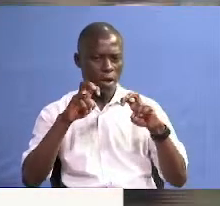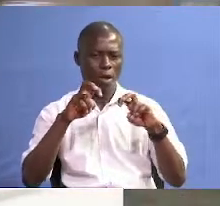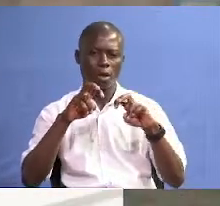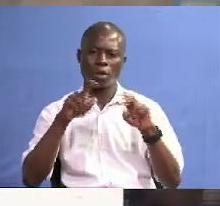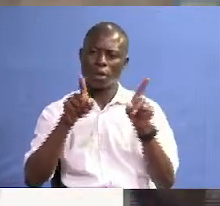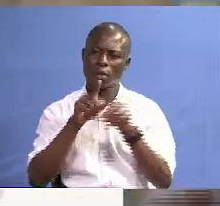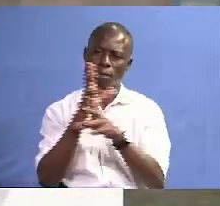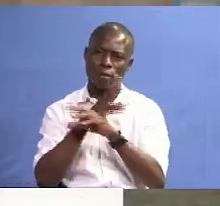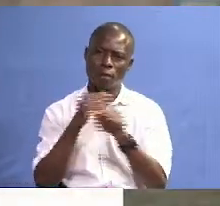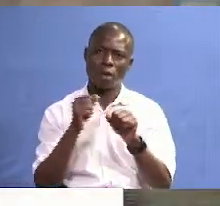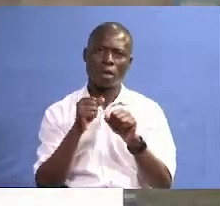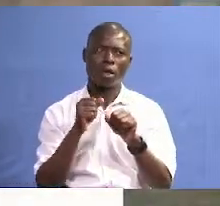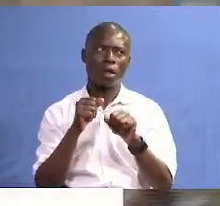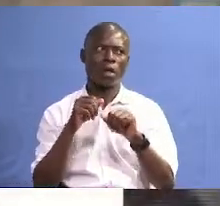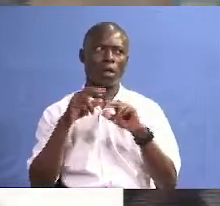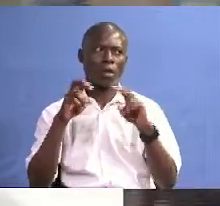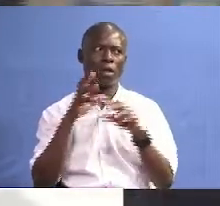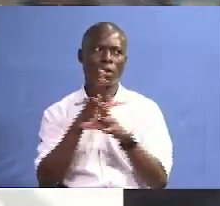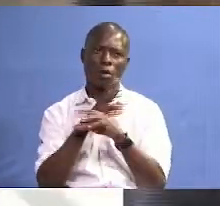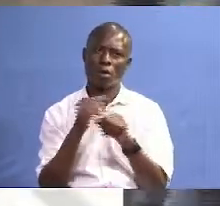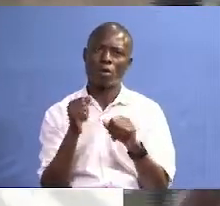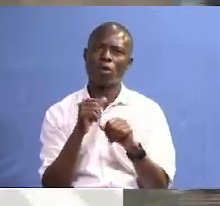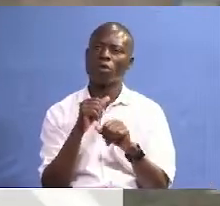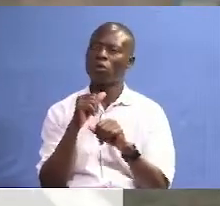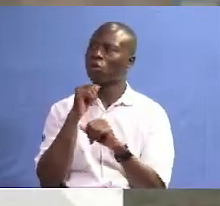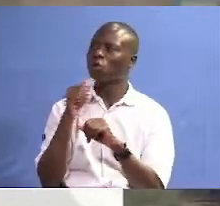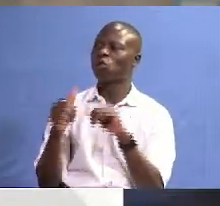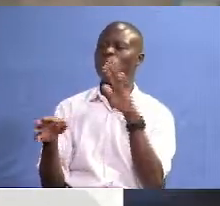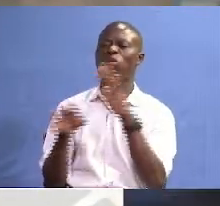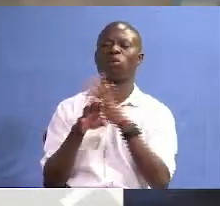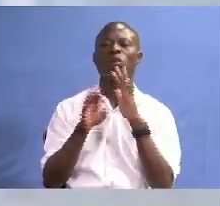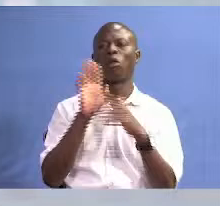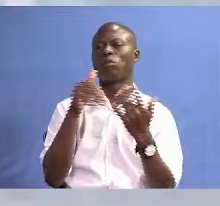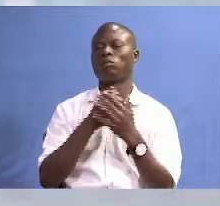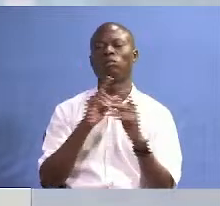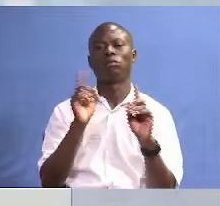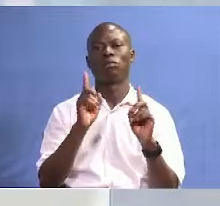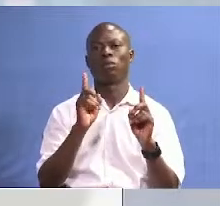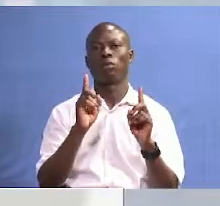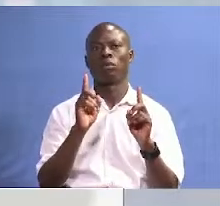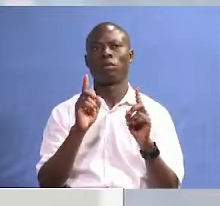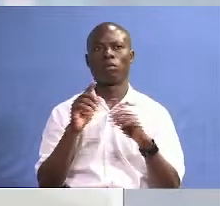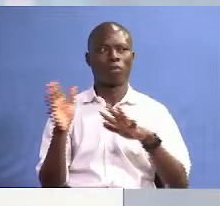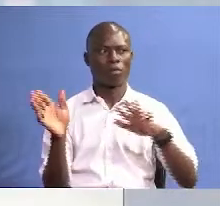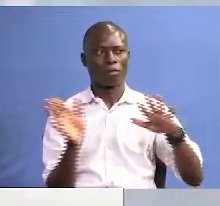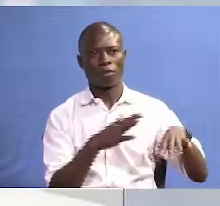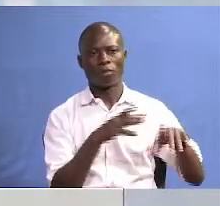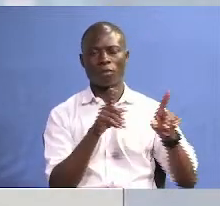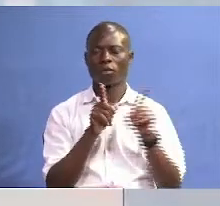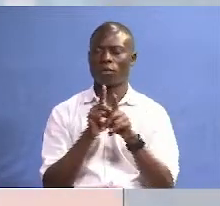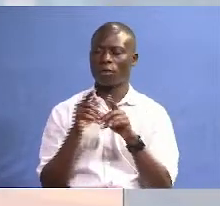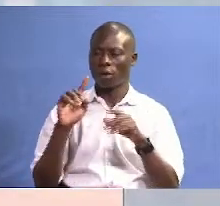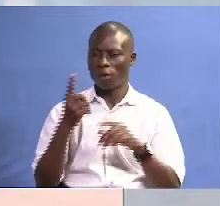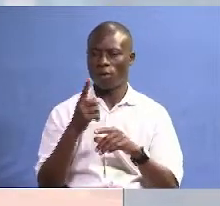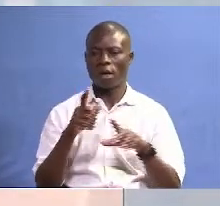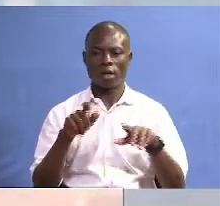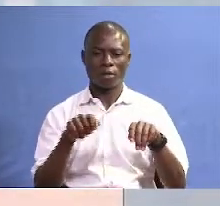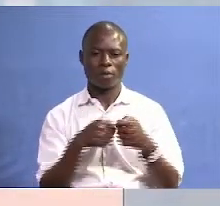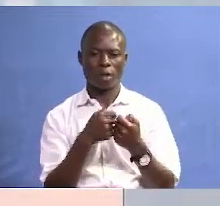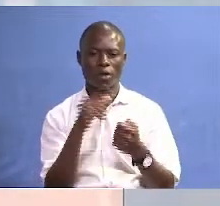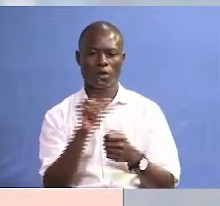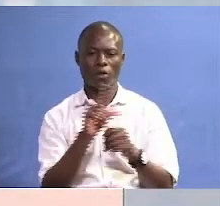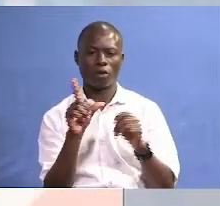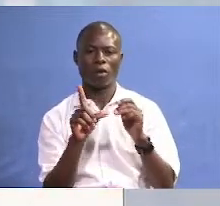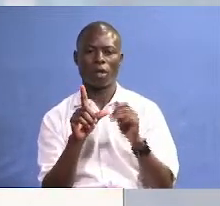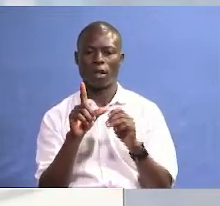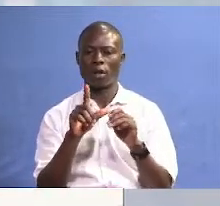president, unachunguza polepole, sio kufuta wote. Alright, you're due to our first break here on KUTV